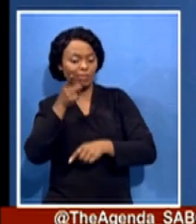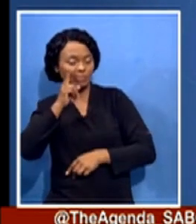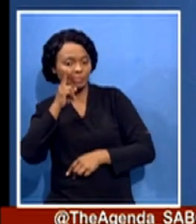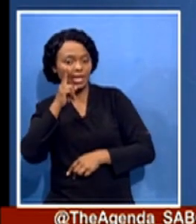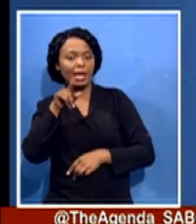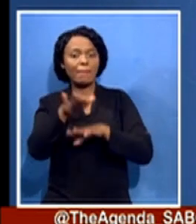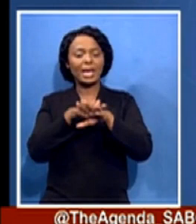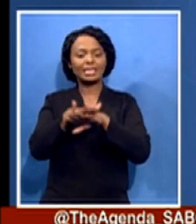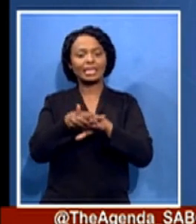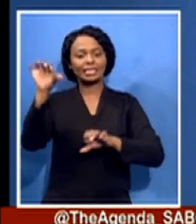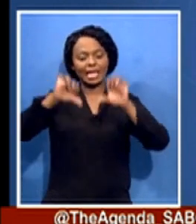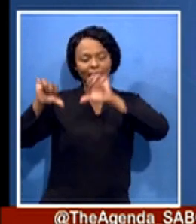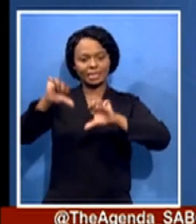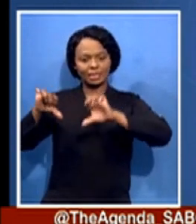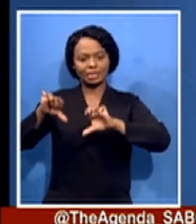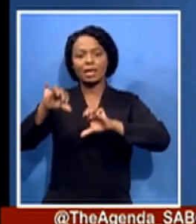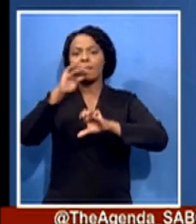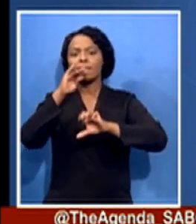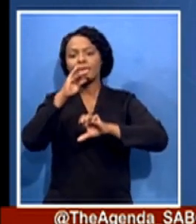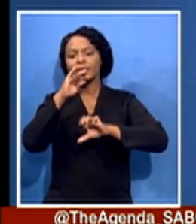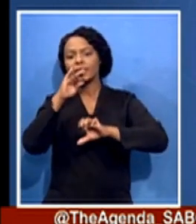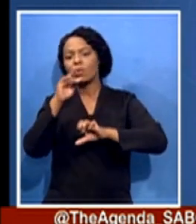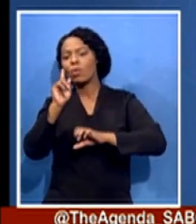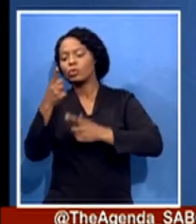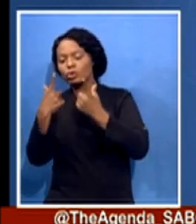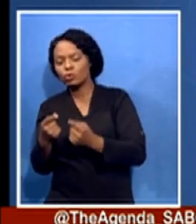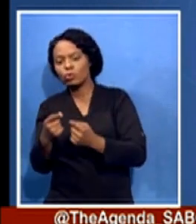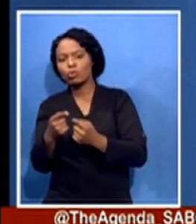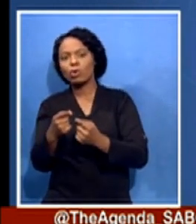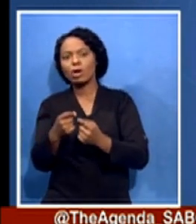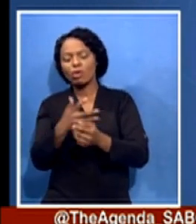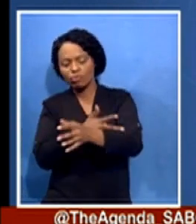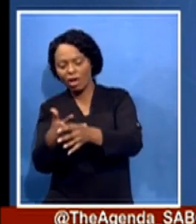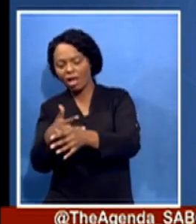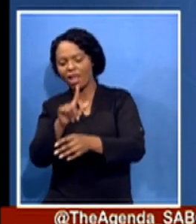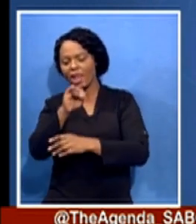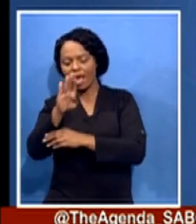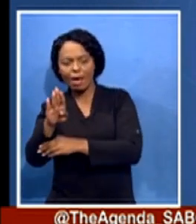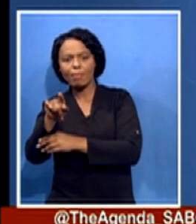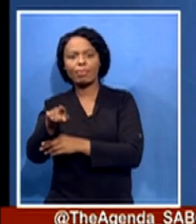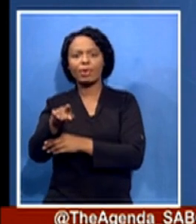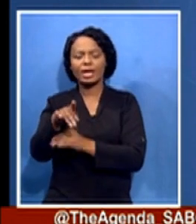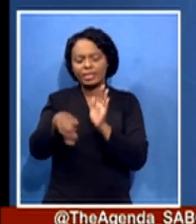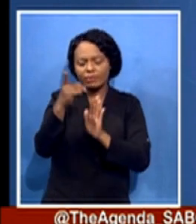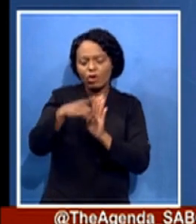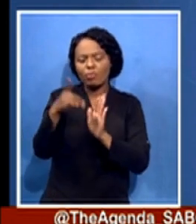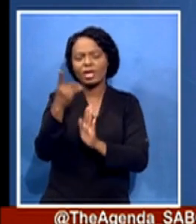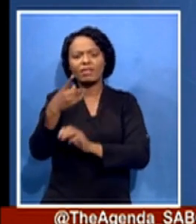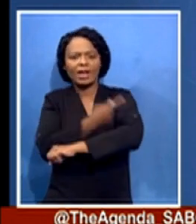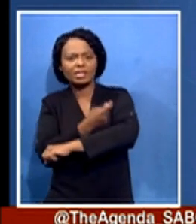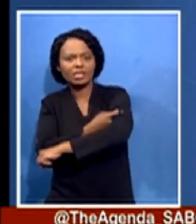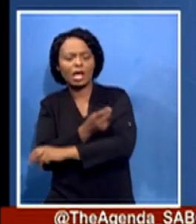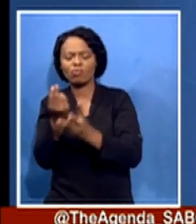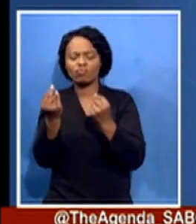they were doing in the labs, either developing other vaccines, developing a MERS vaccine, developing platforms for vaccines,